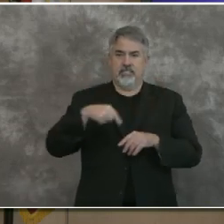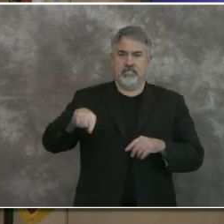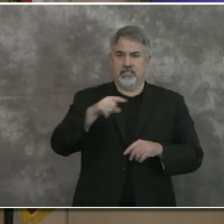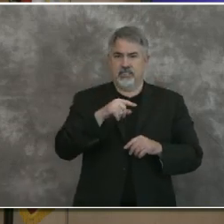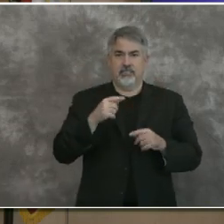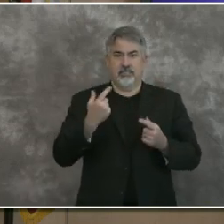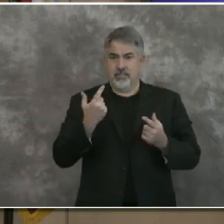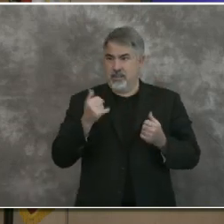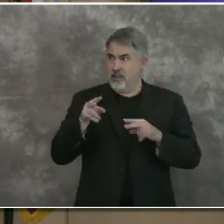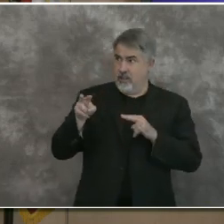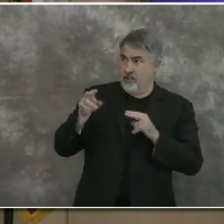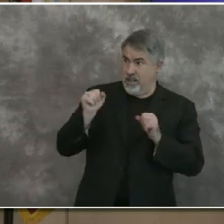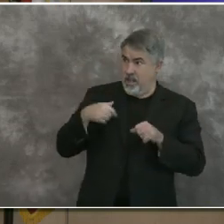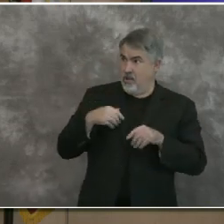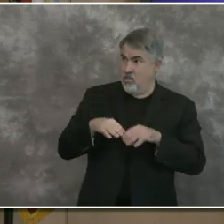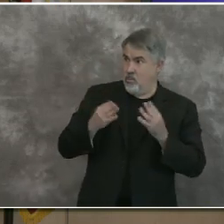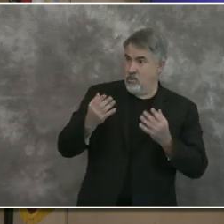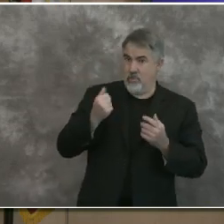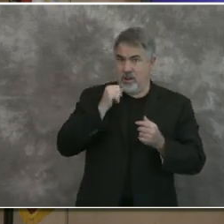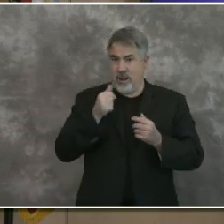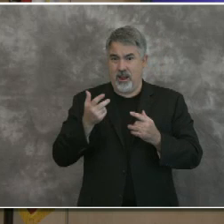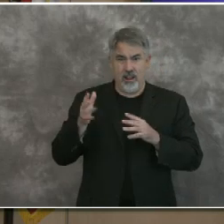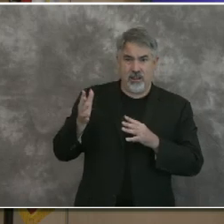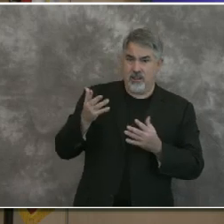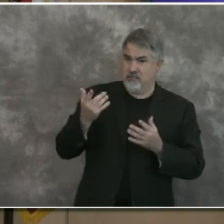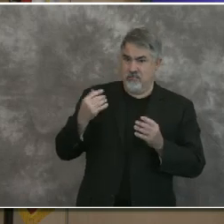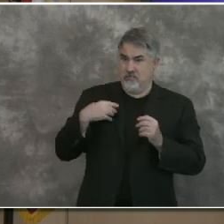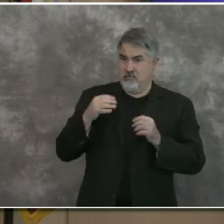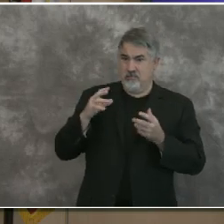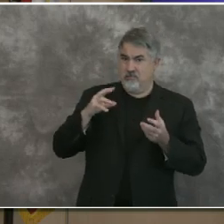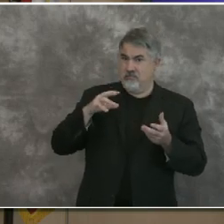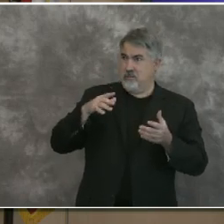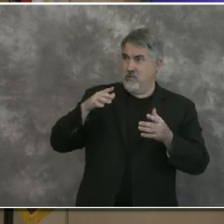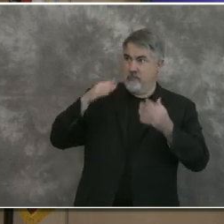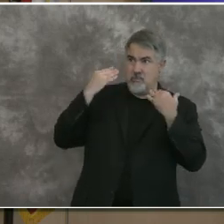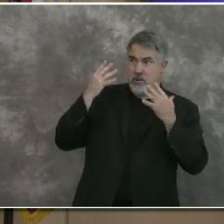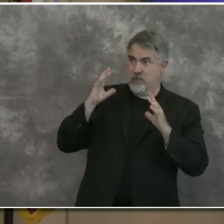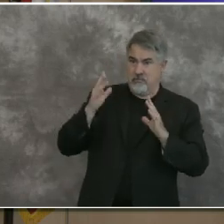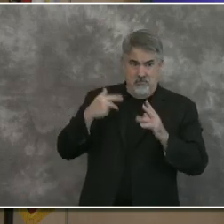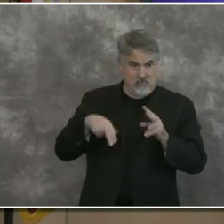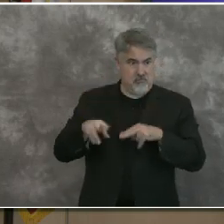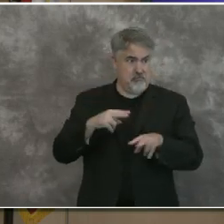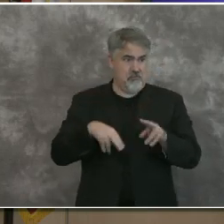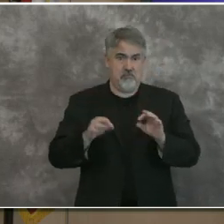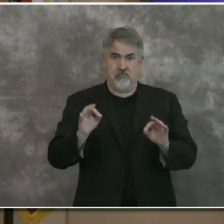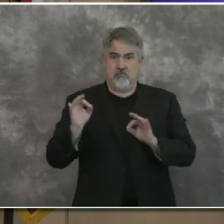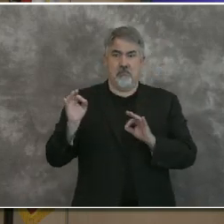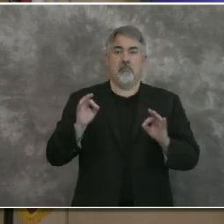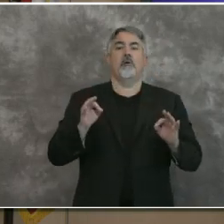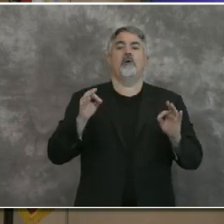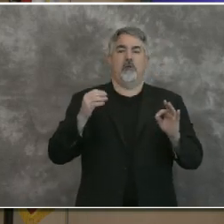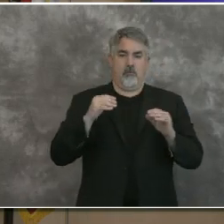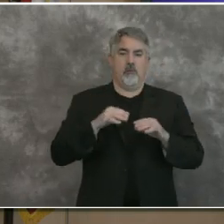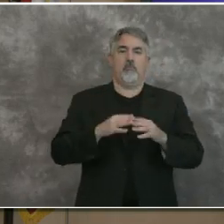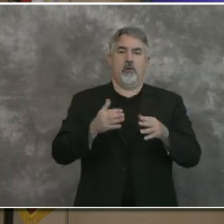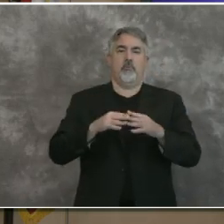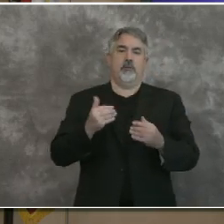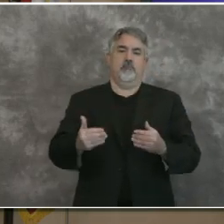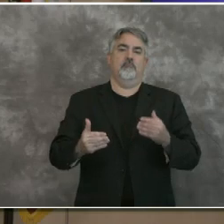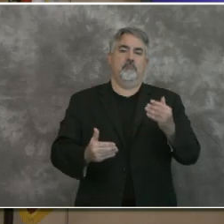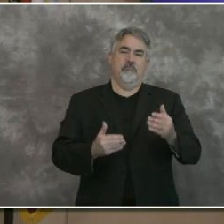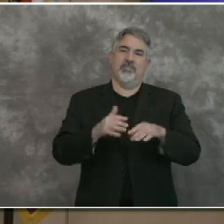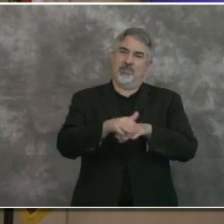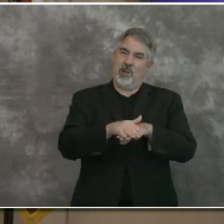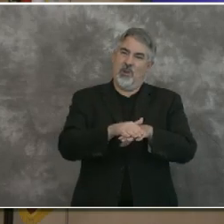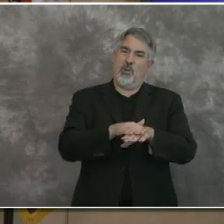the impacts, what is happening, allow time for folks to get into new habits, but most importantly, that we do it in an effort that continues